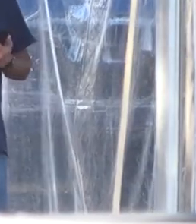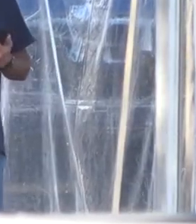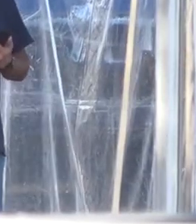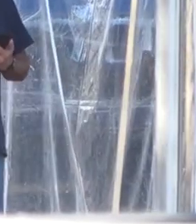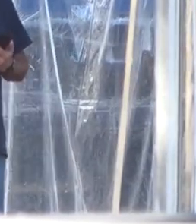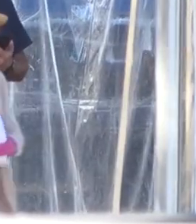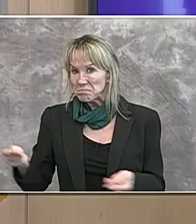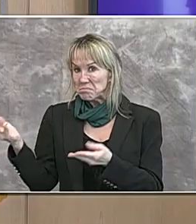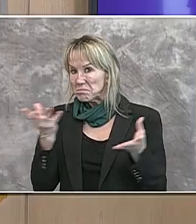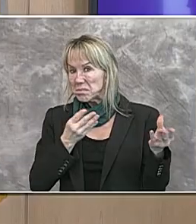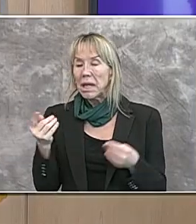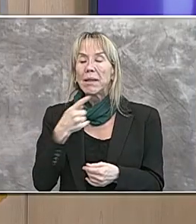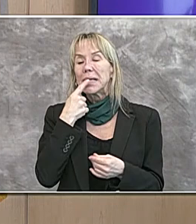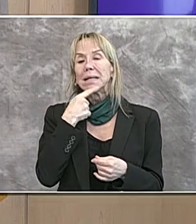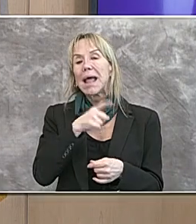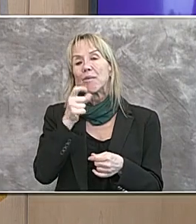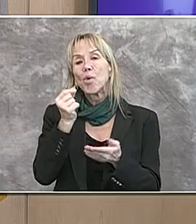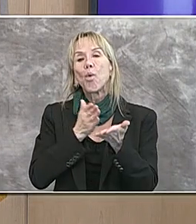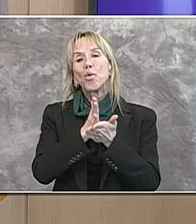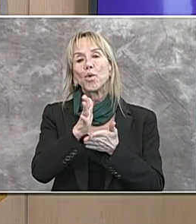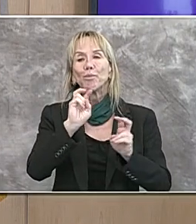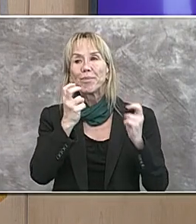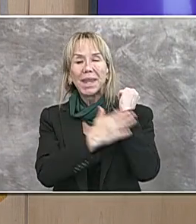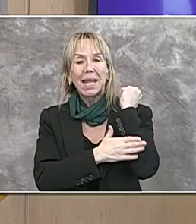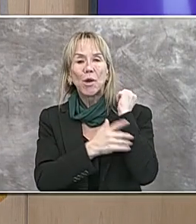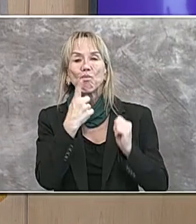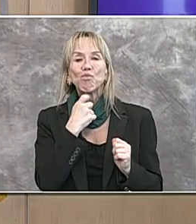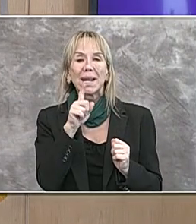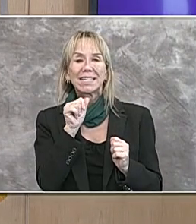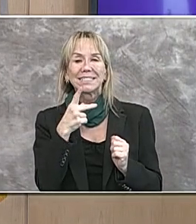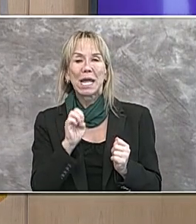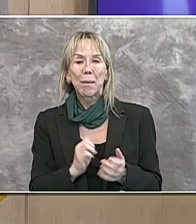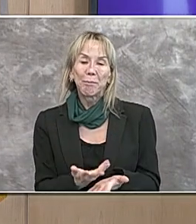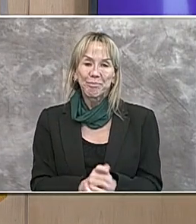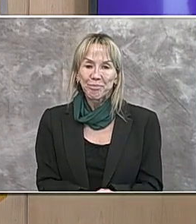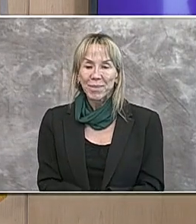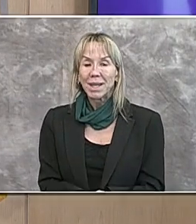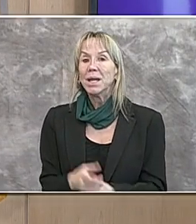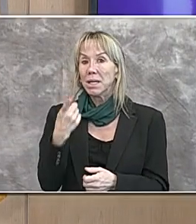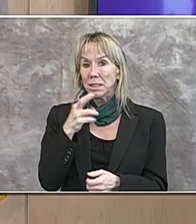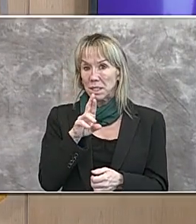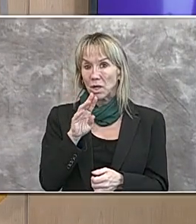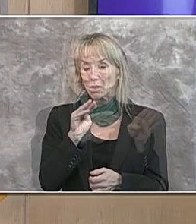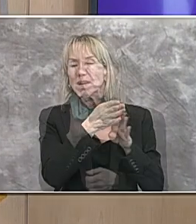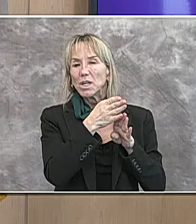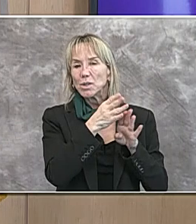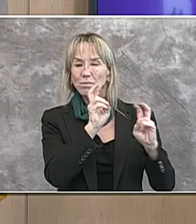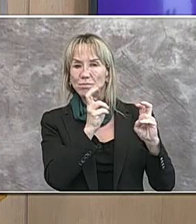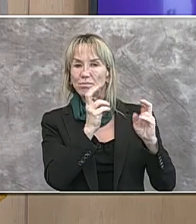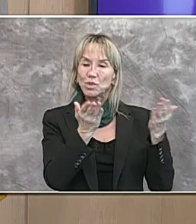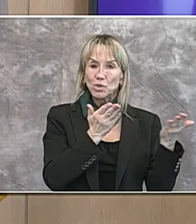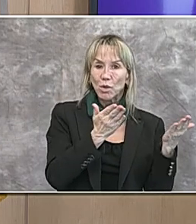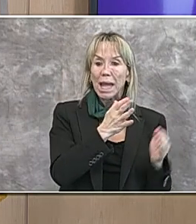certifications. County officials also said operators would not provide them with testing results, a violation of state regulations and county health orders.